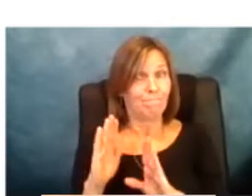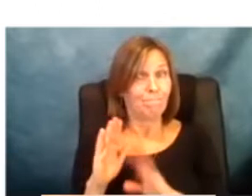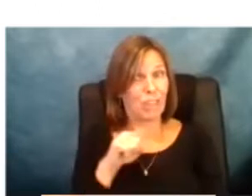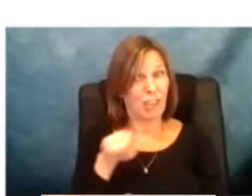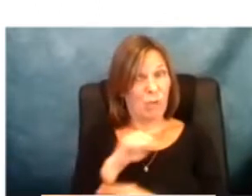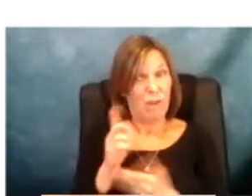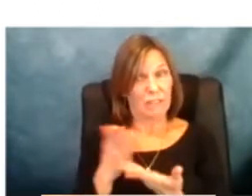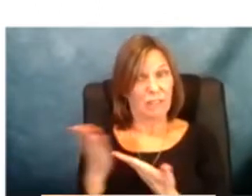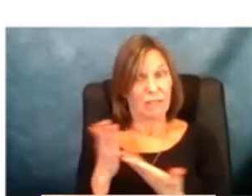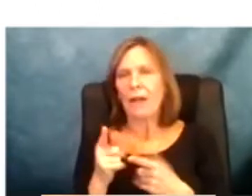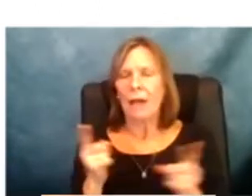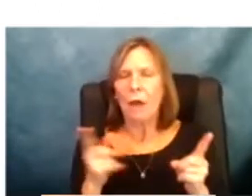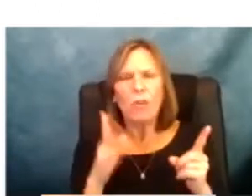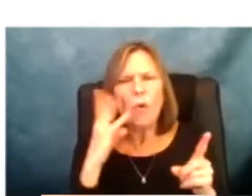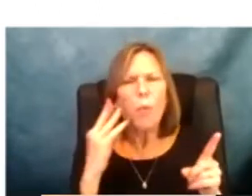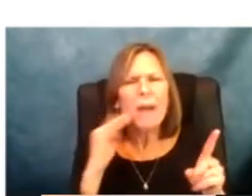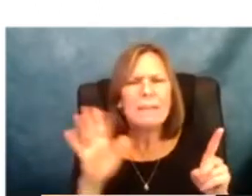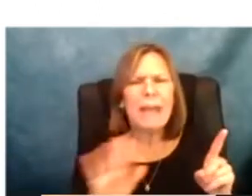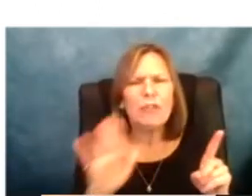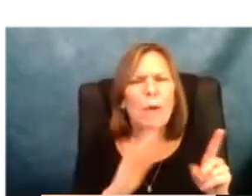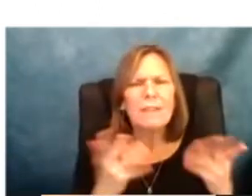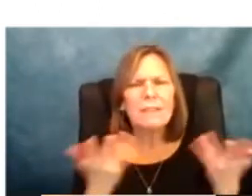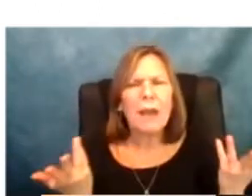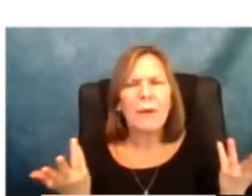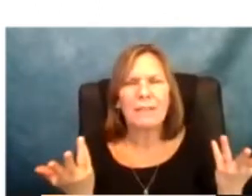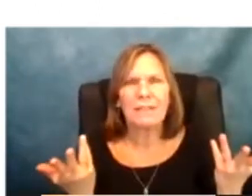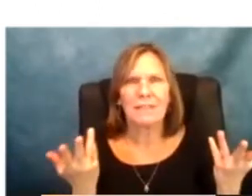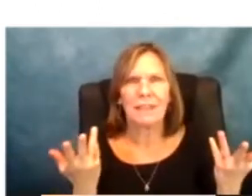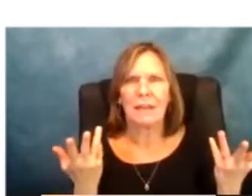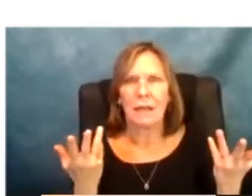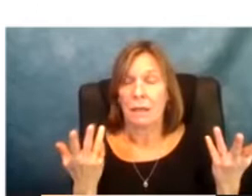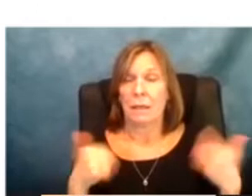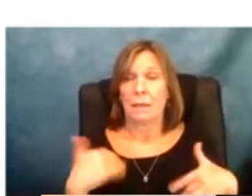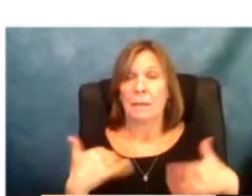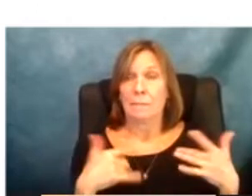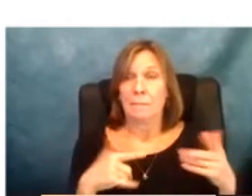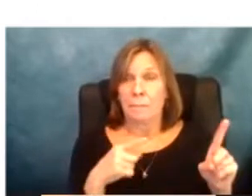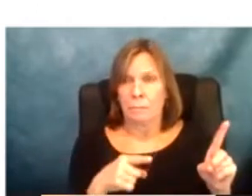data for advocacy? This really touches on, oh geez,